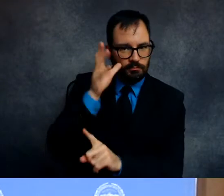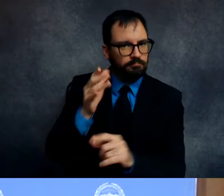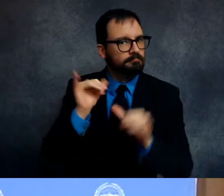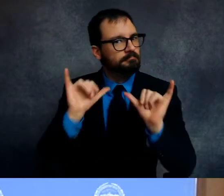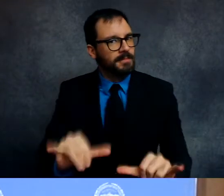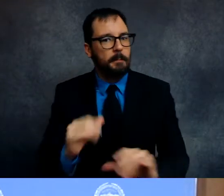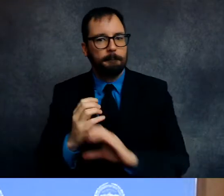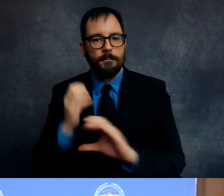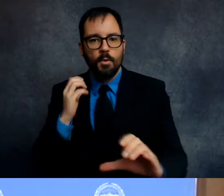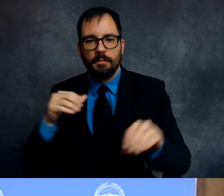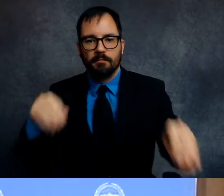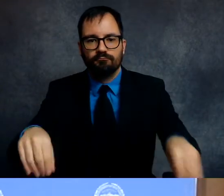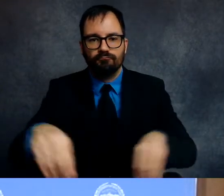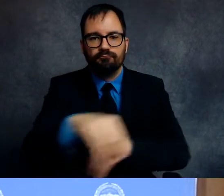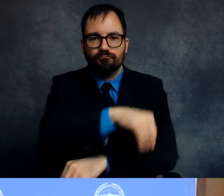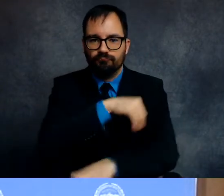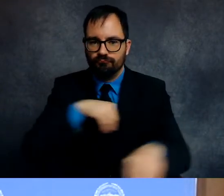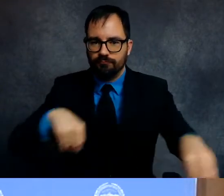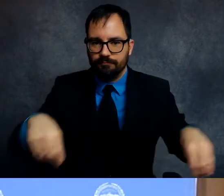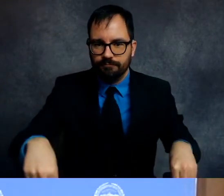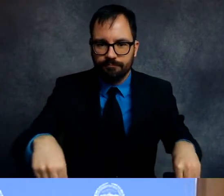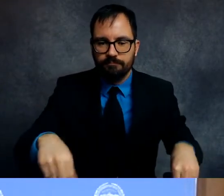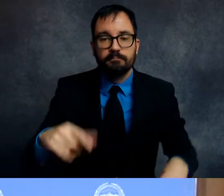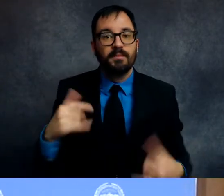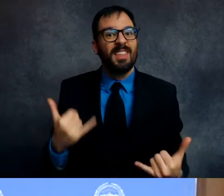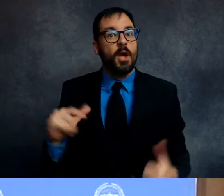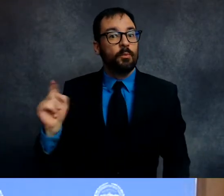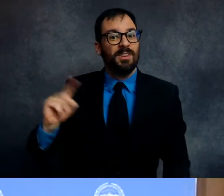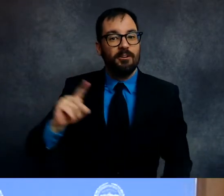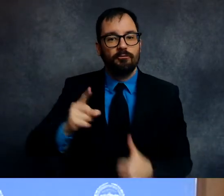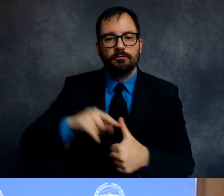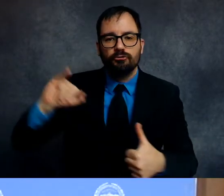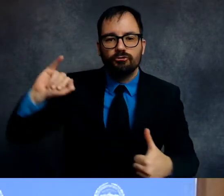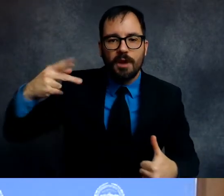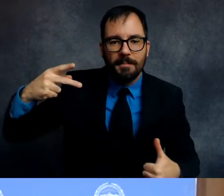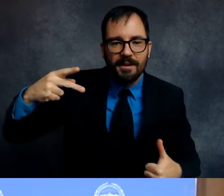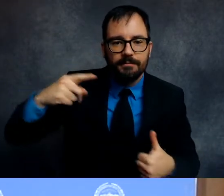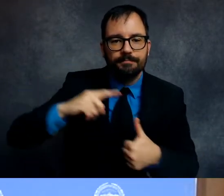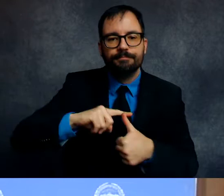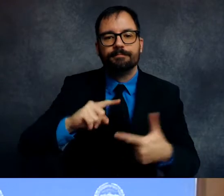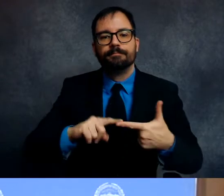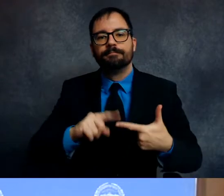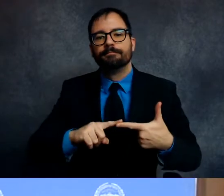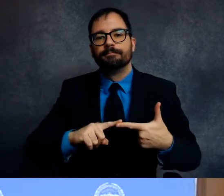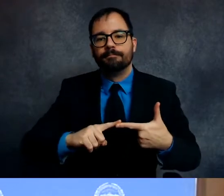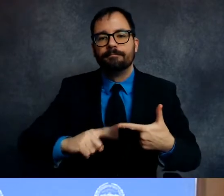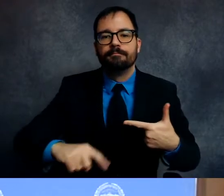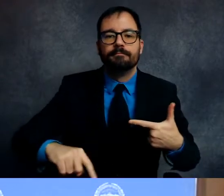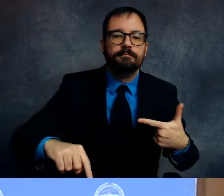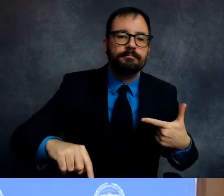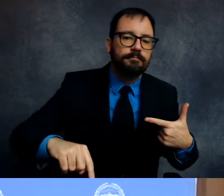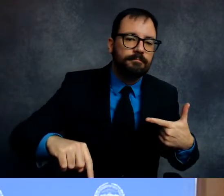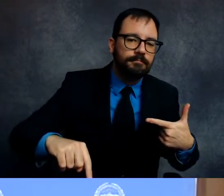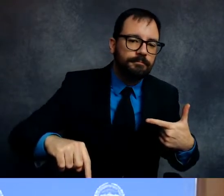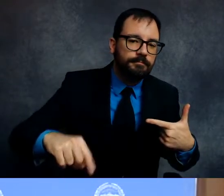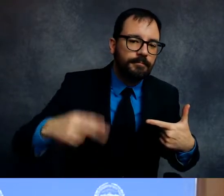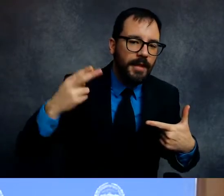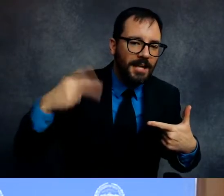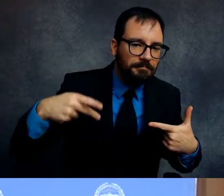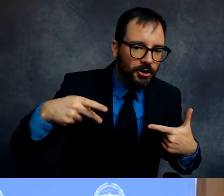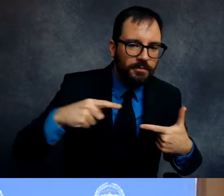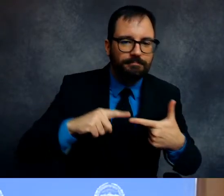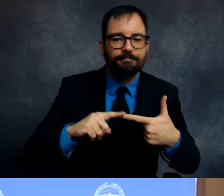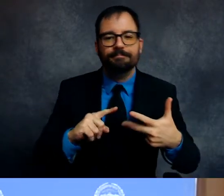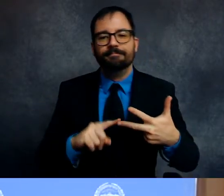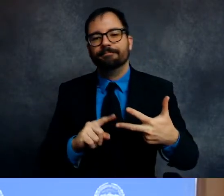continue operation through at least the month of March. Right, just as a reminder, our mobile testing sites are in Jamaica Plain, at the